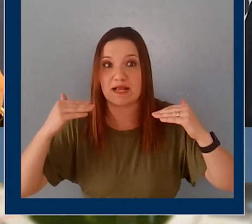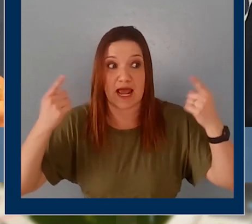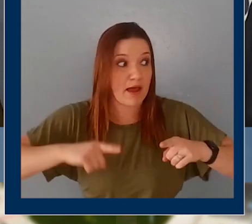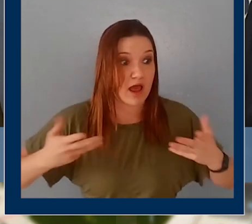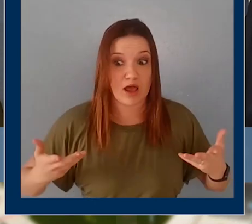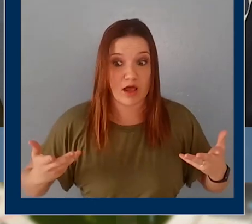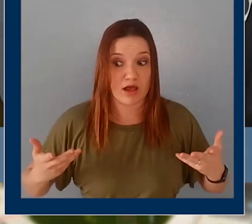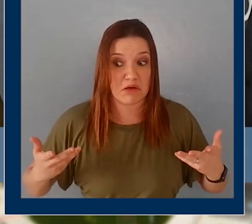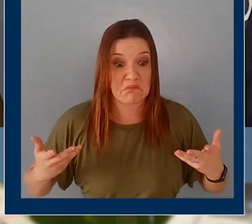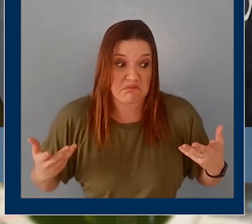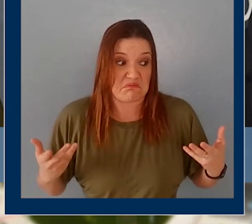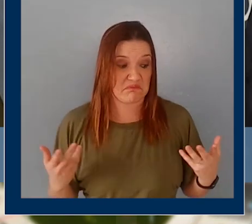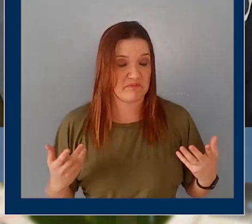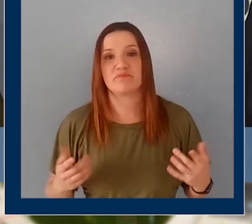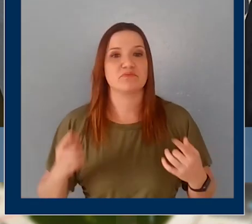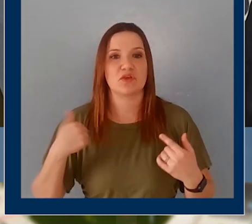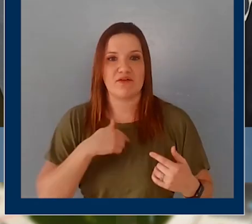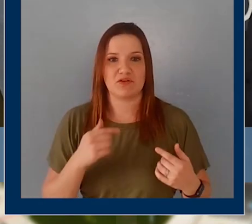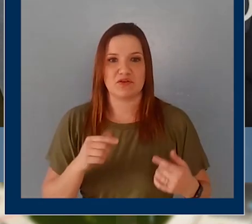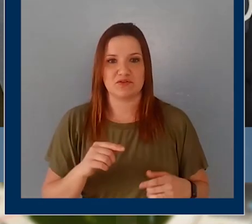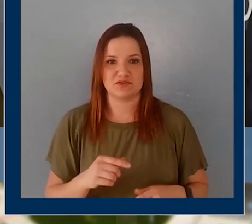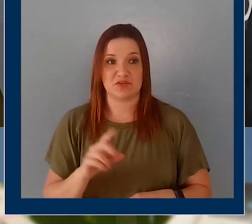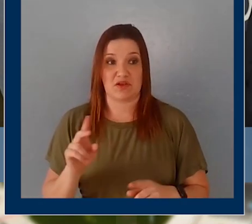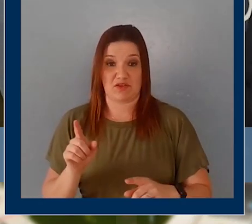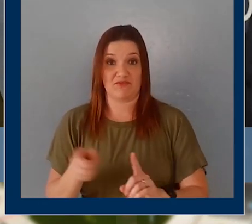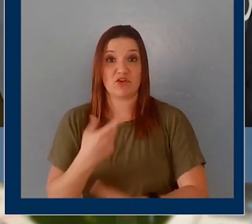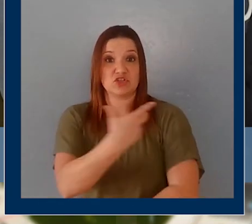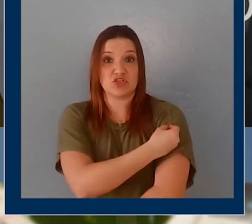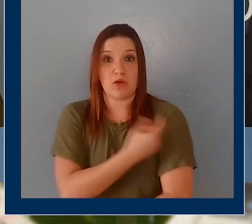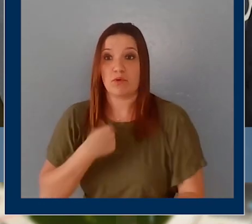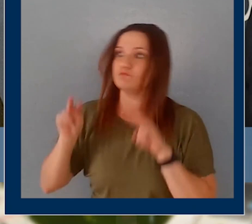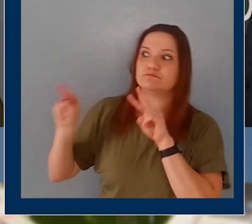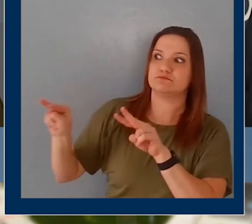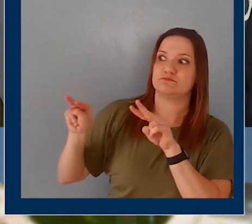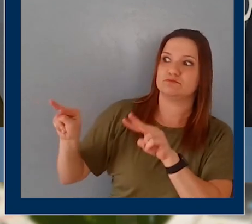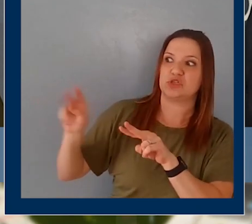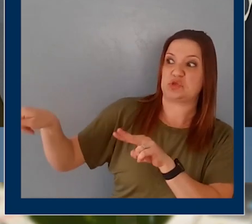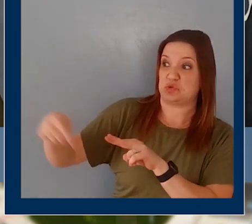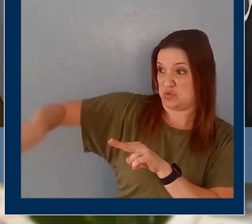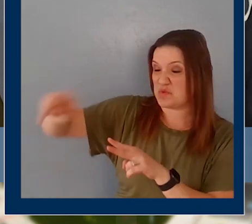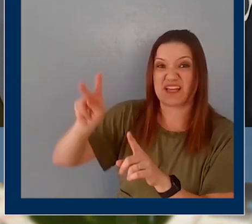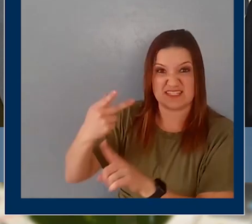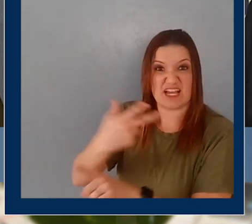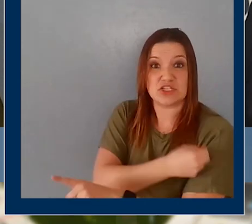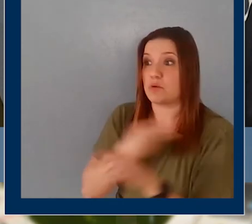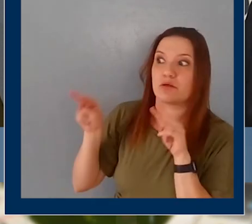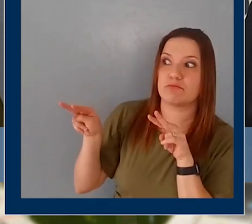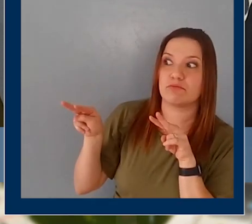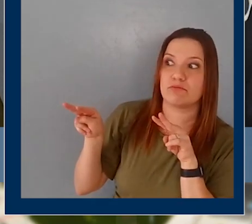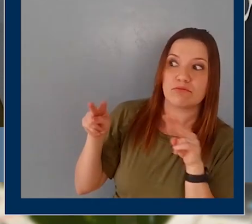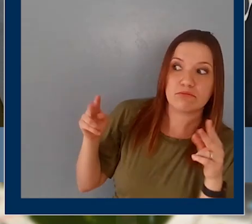doing texting reports. Believe me, they are not dangerous at all. I mean, you don't have to be worried or scared. They will go